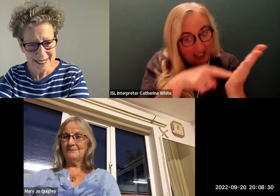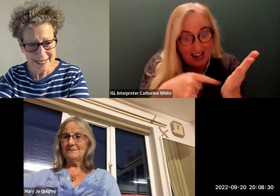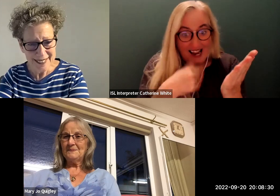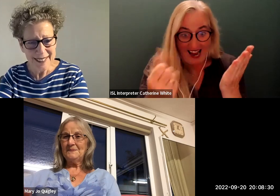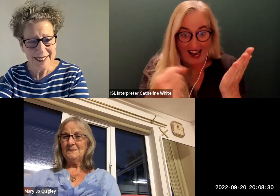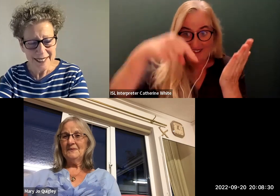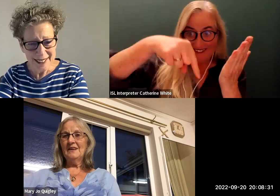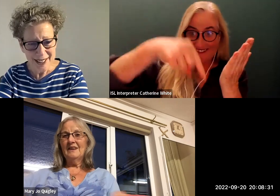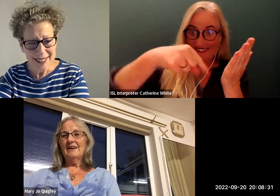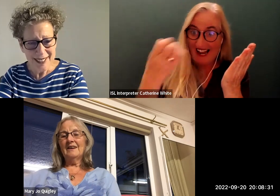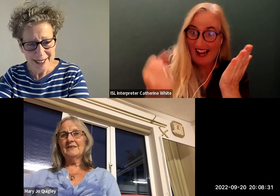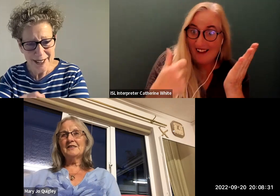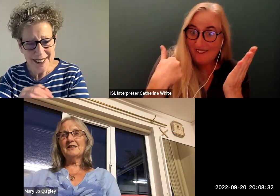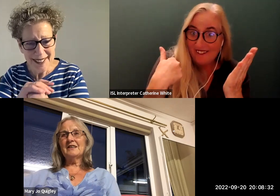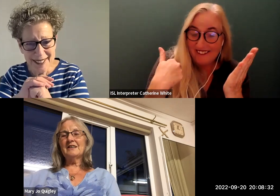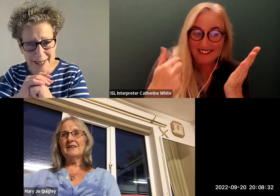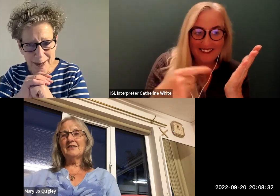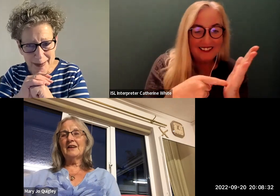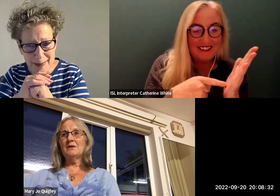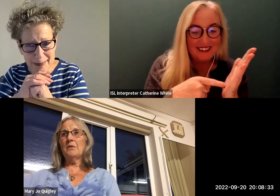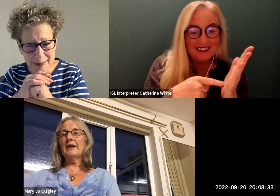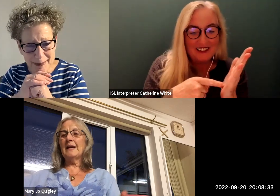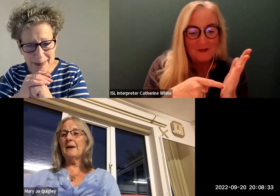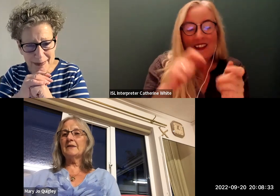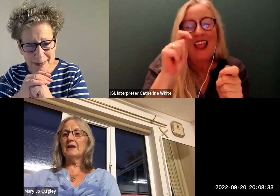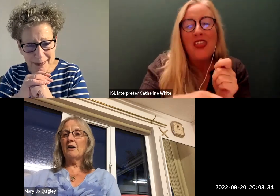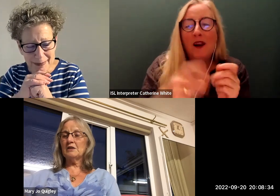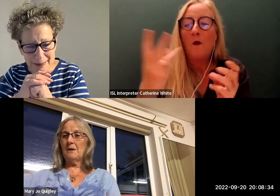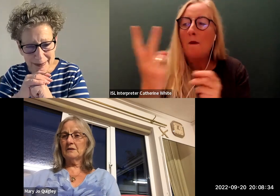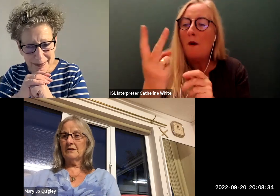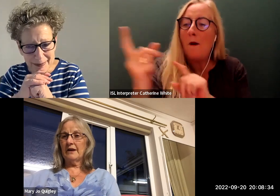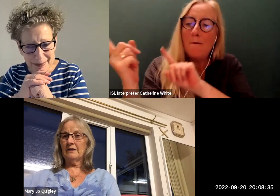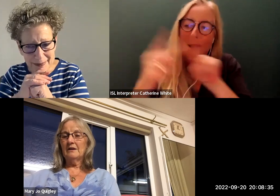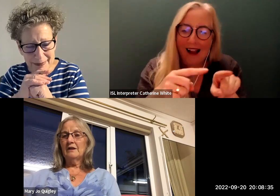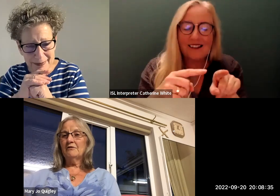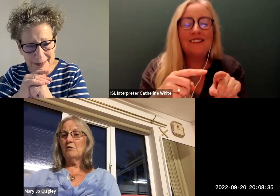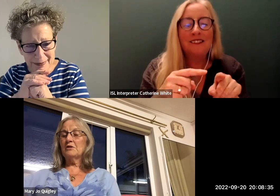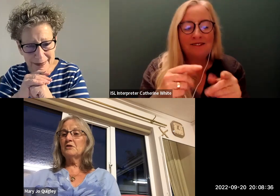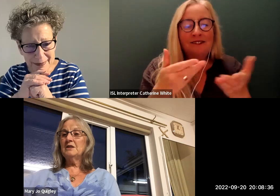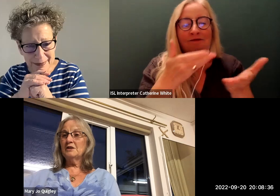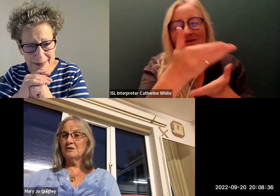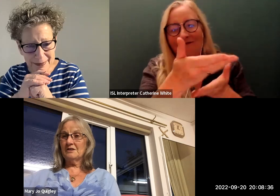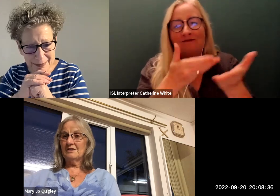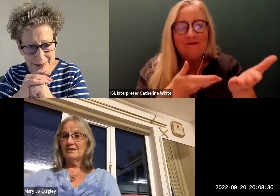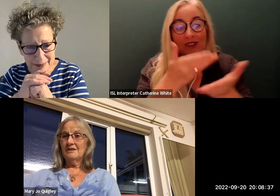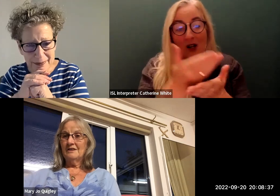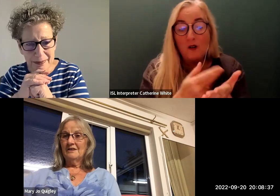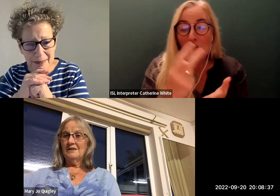here. And then when they came back, they corresponded then for 3